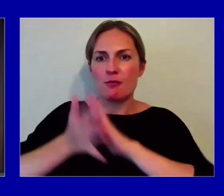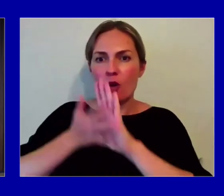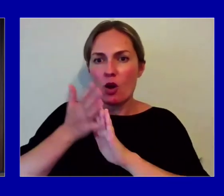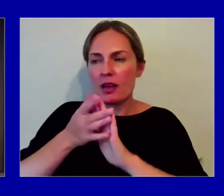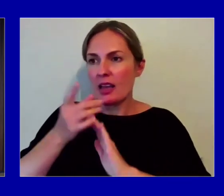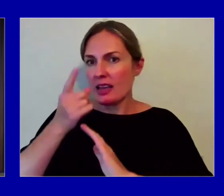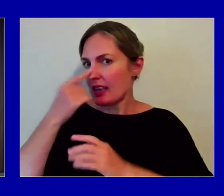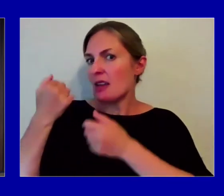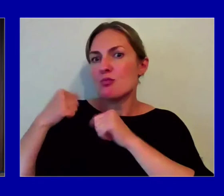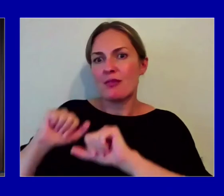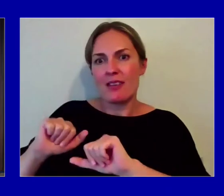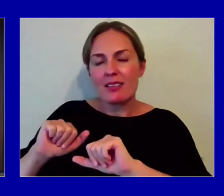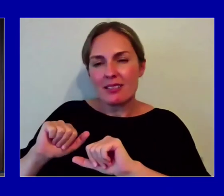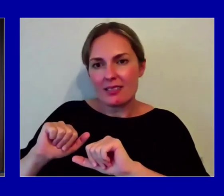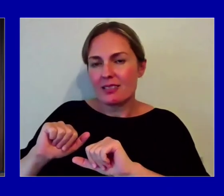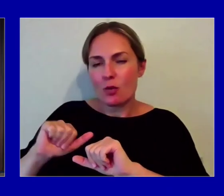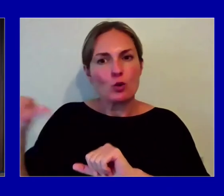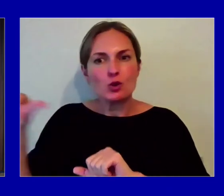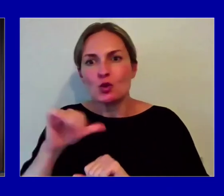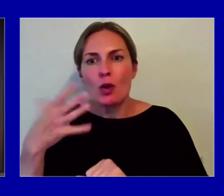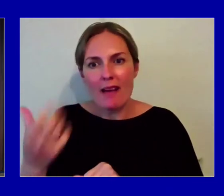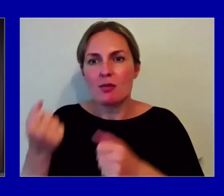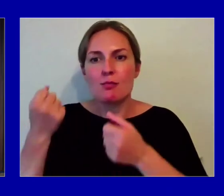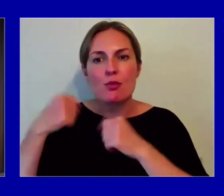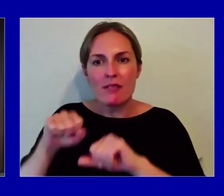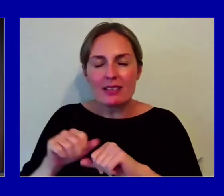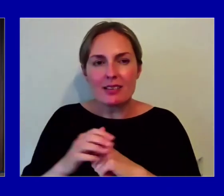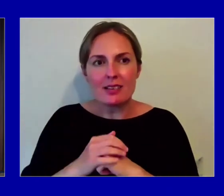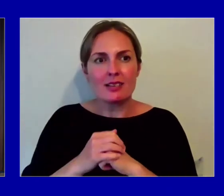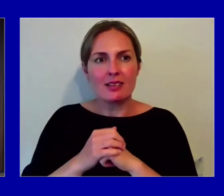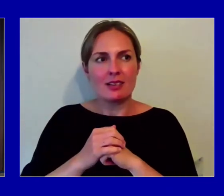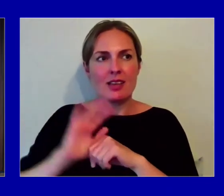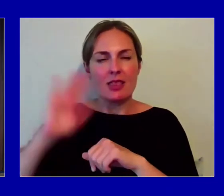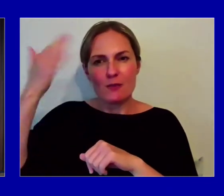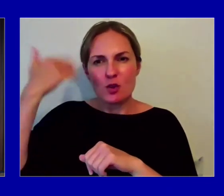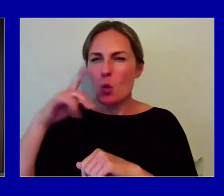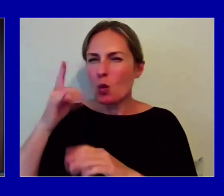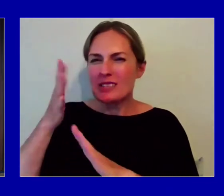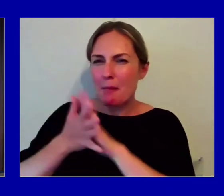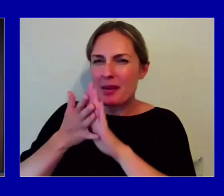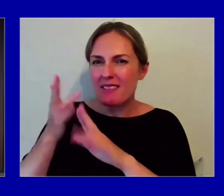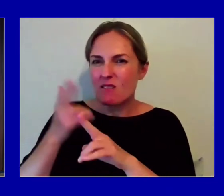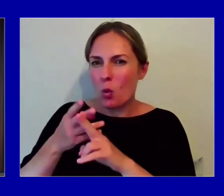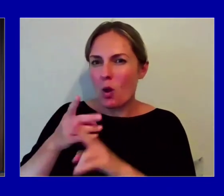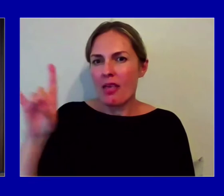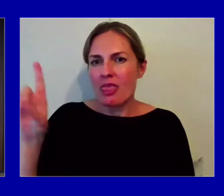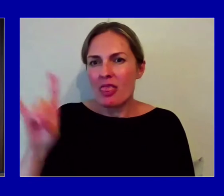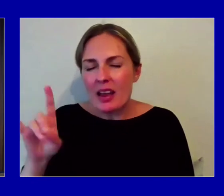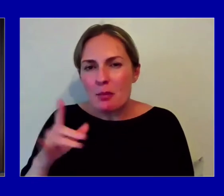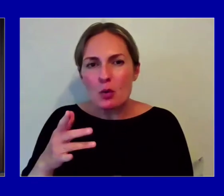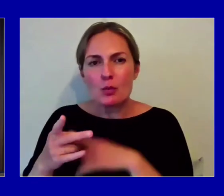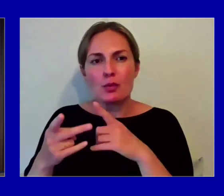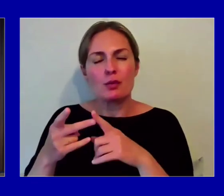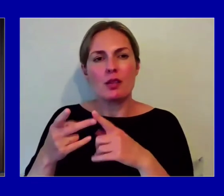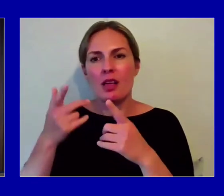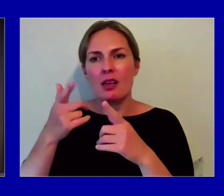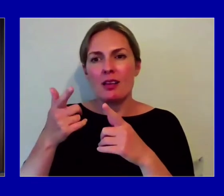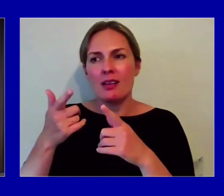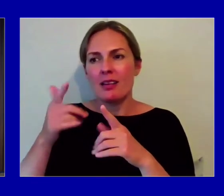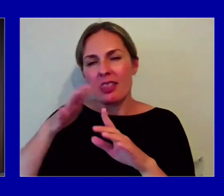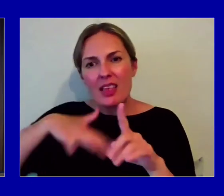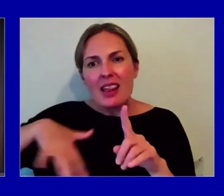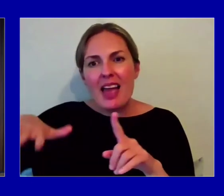the management of it. Um, and then also for, for those wildlife, you know, that, that was something that, uh, was really